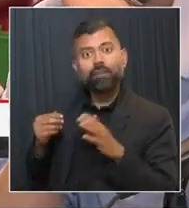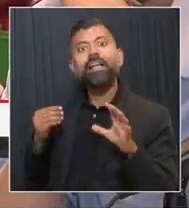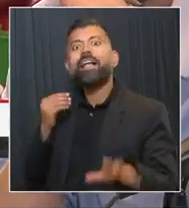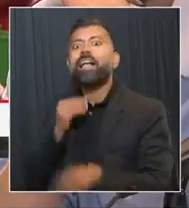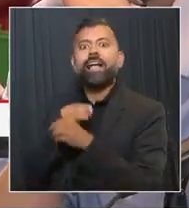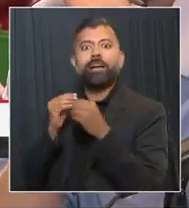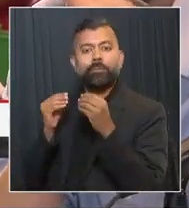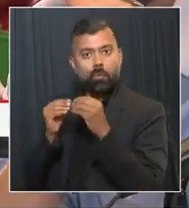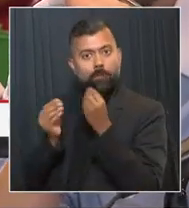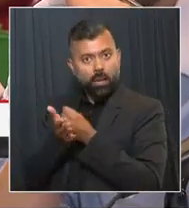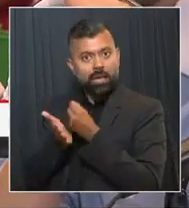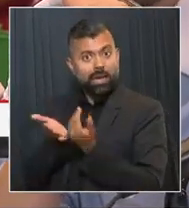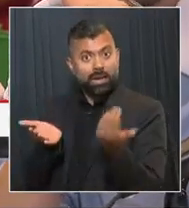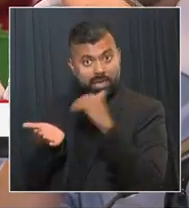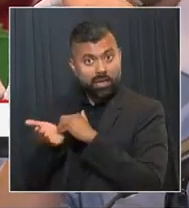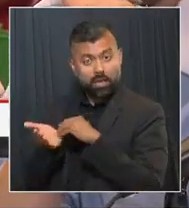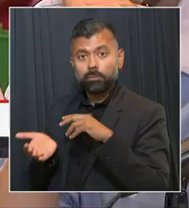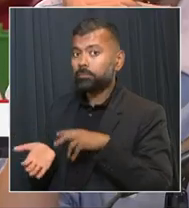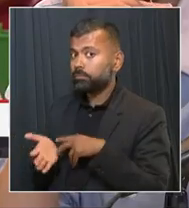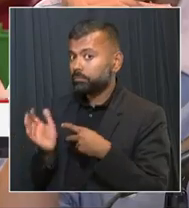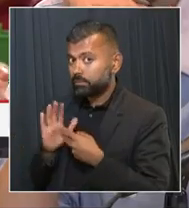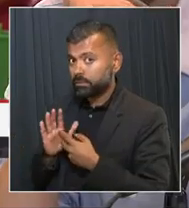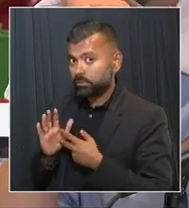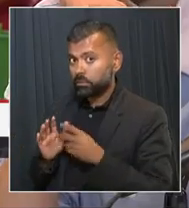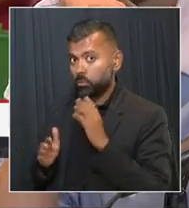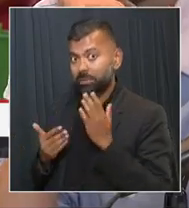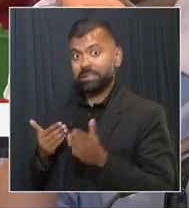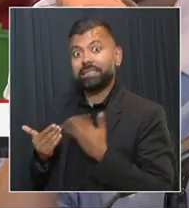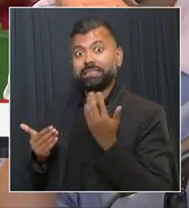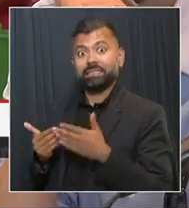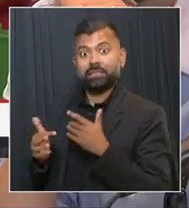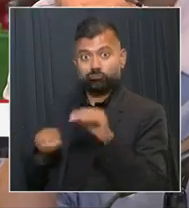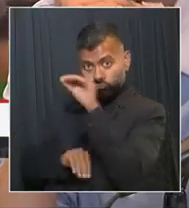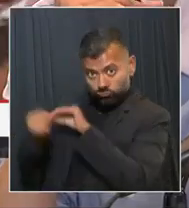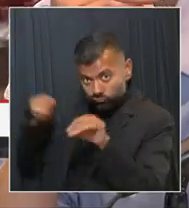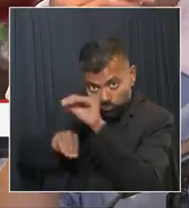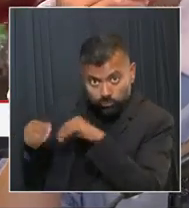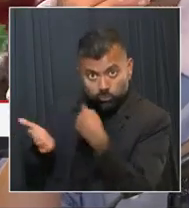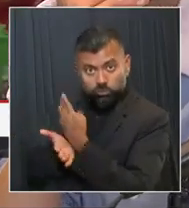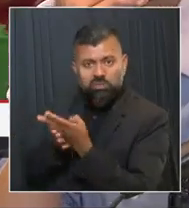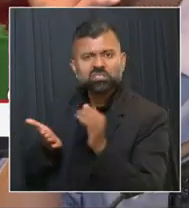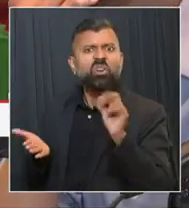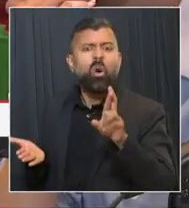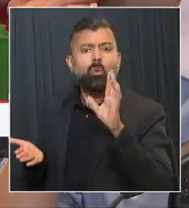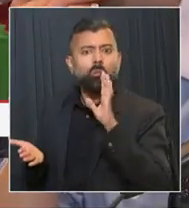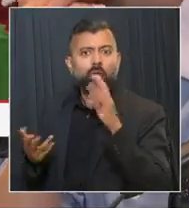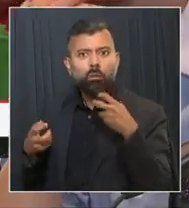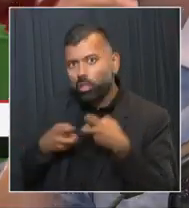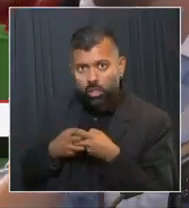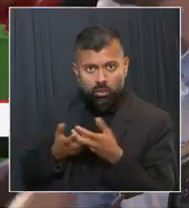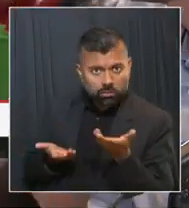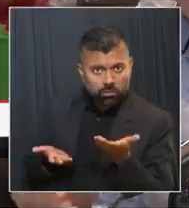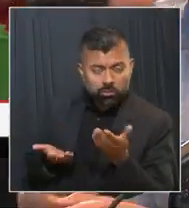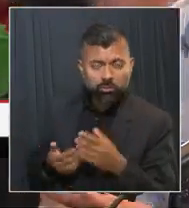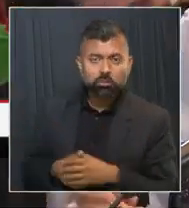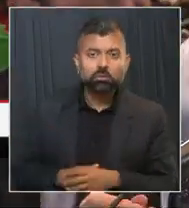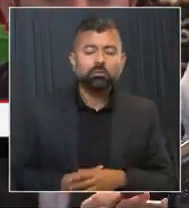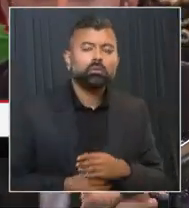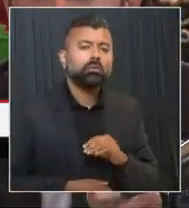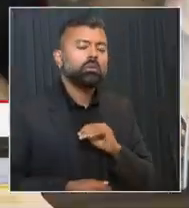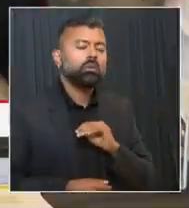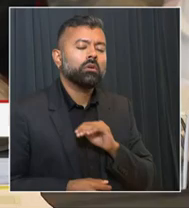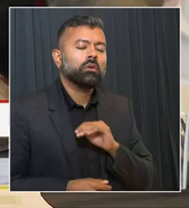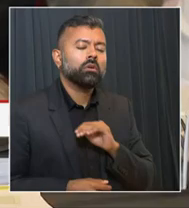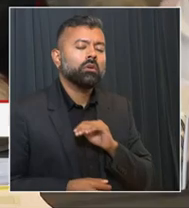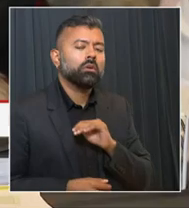Would it become moot after a certain point if they took too long, I should say? No, the Congress should make the change,